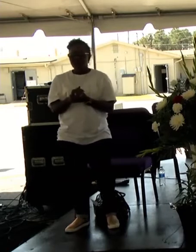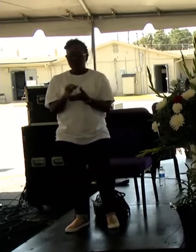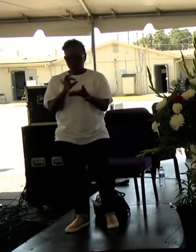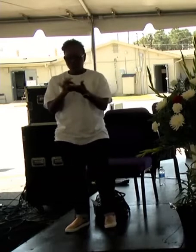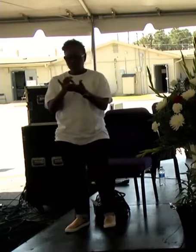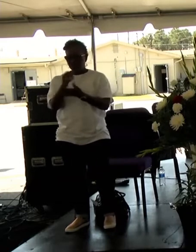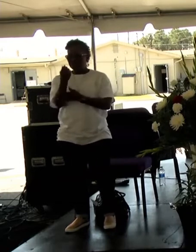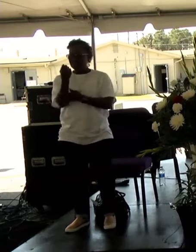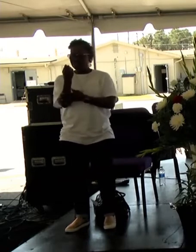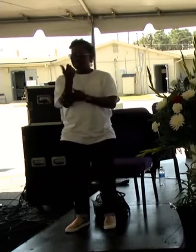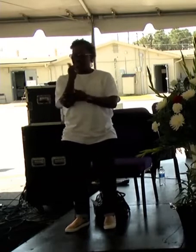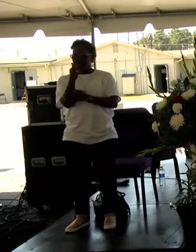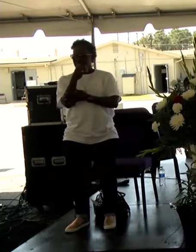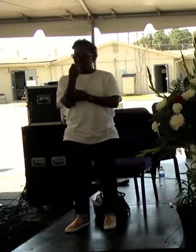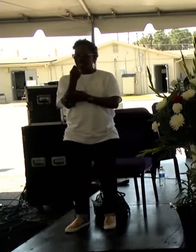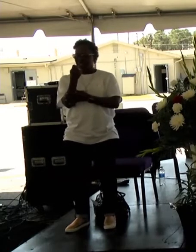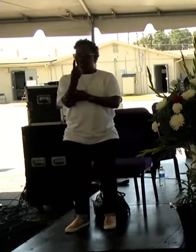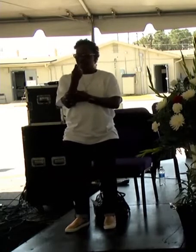Verse 10 and 11.